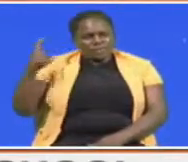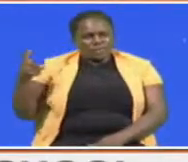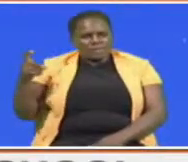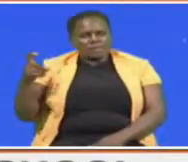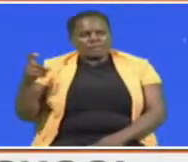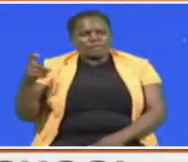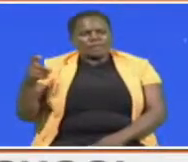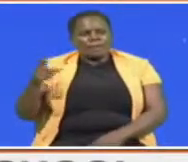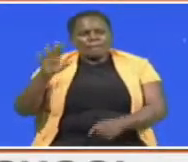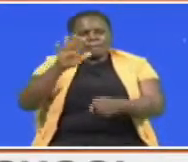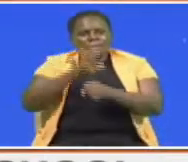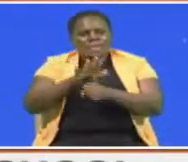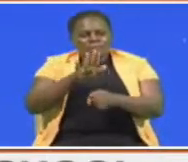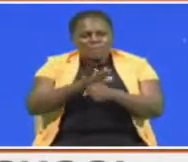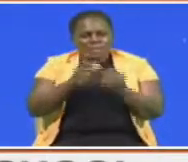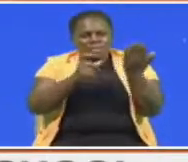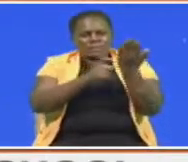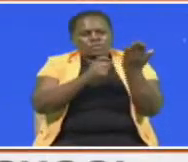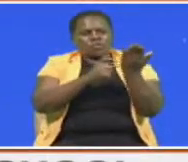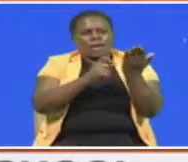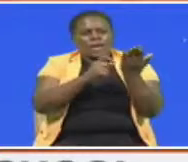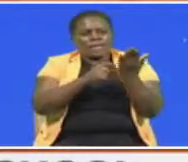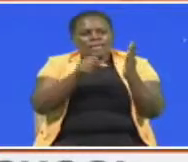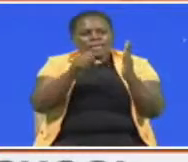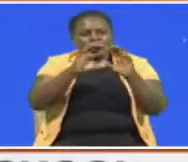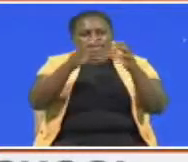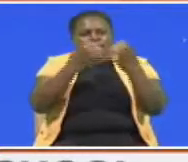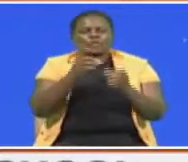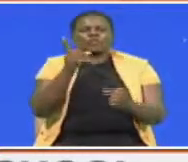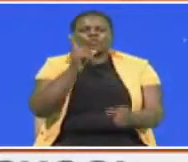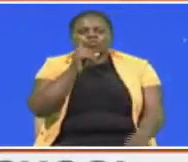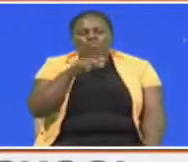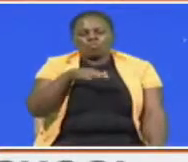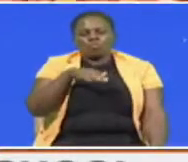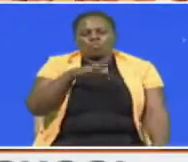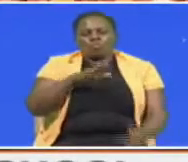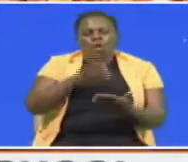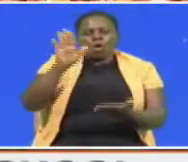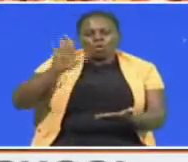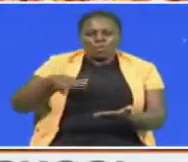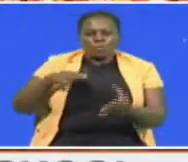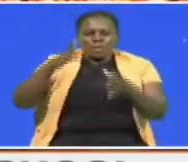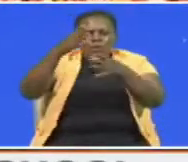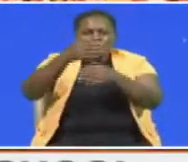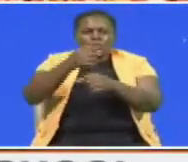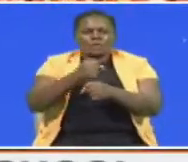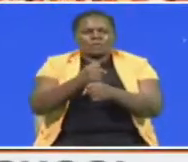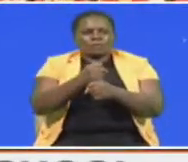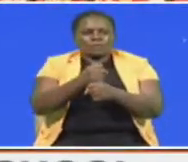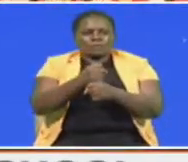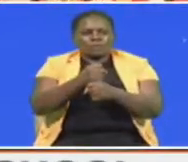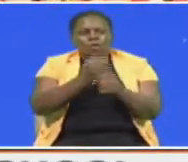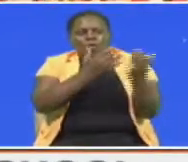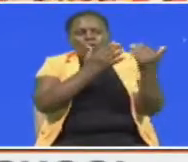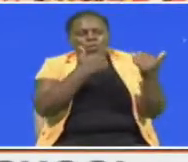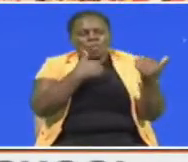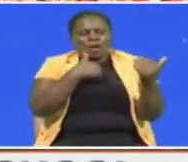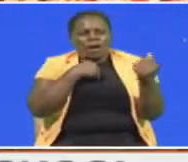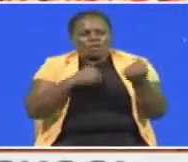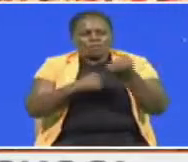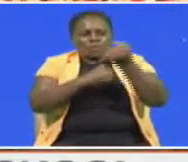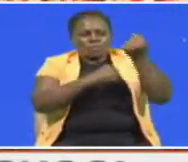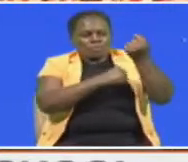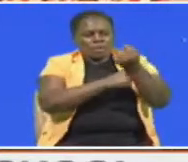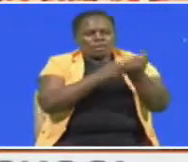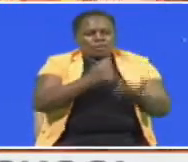and that more Swahili lessons will be offered to more women. The organization is banking on more funding to